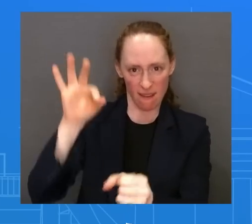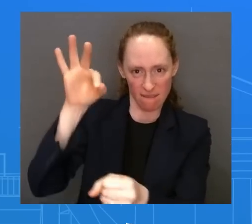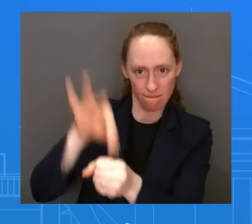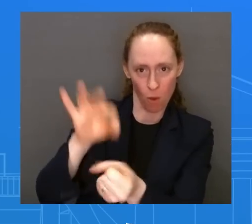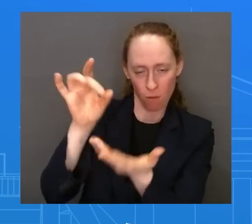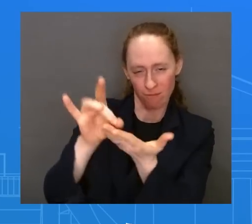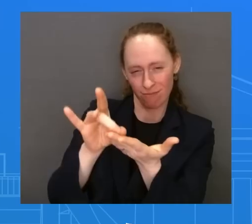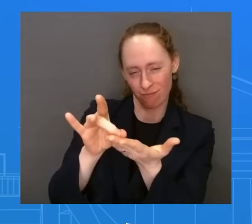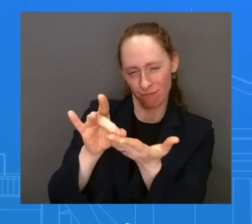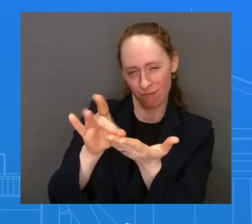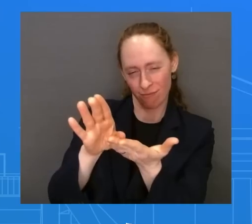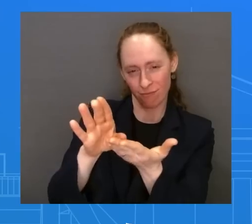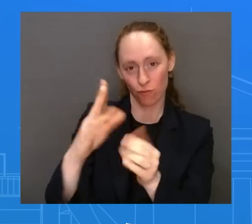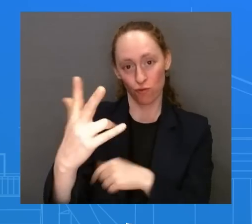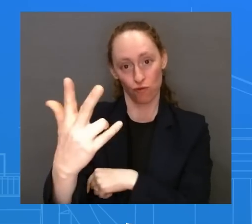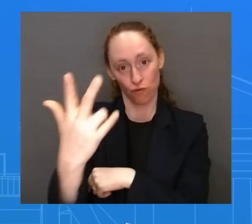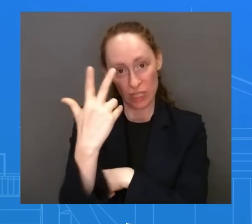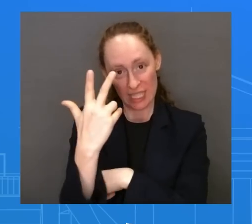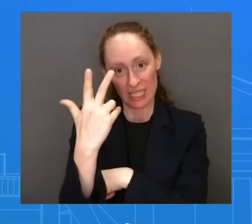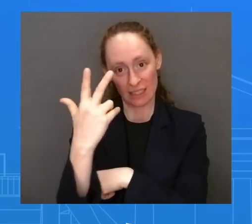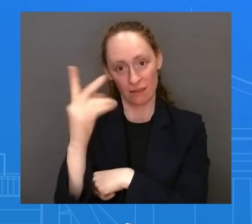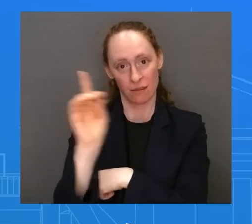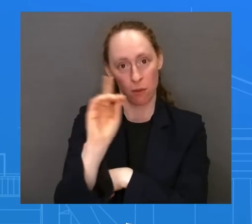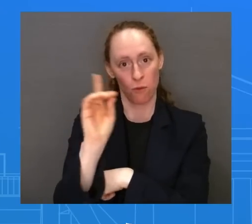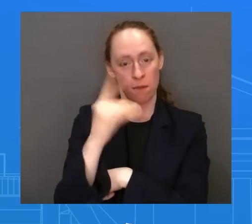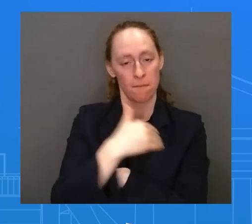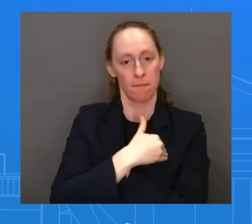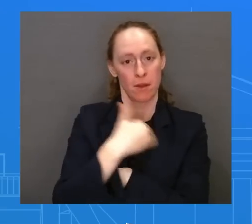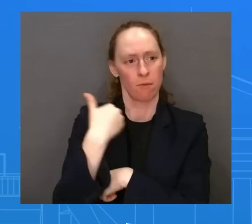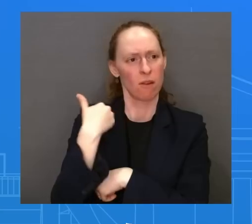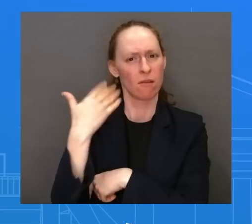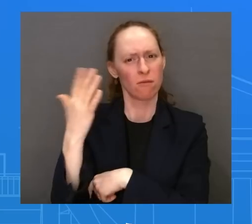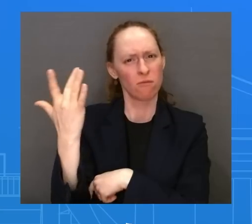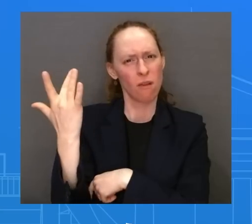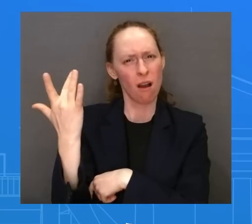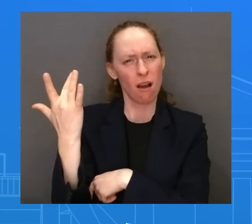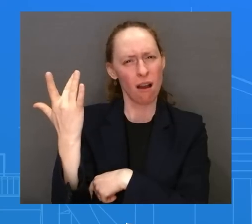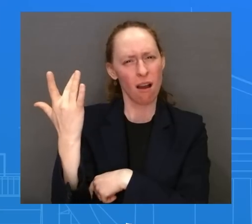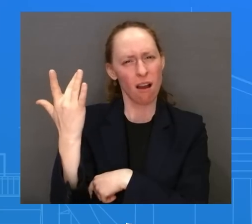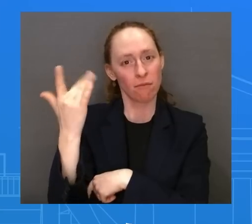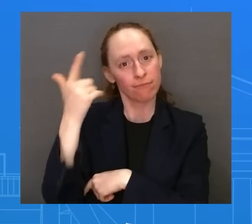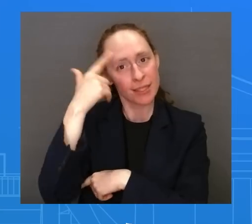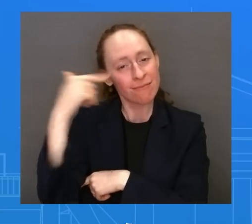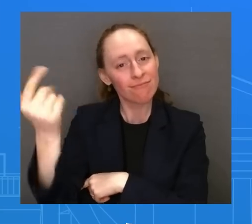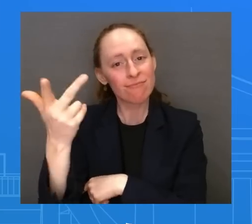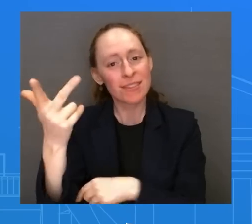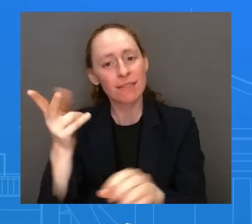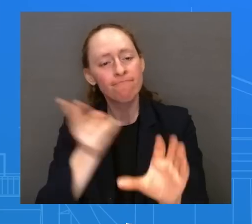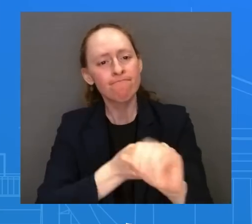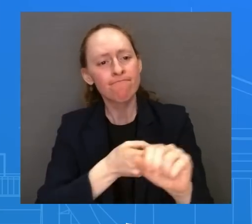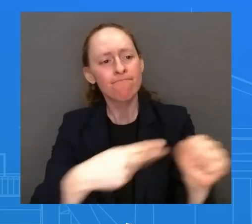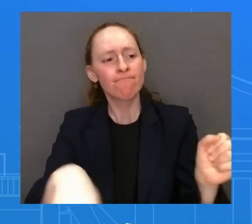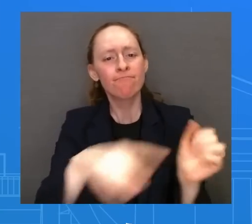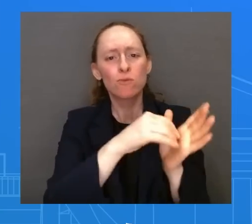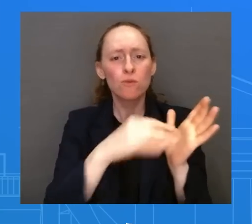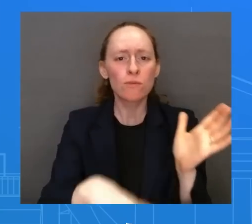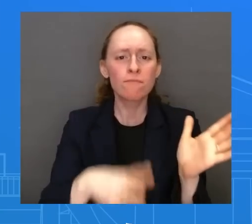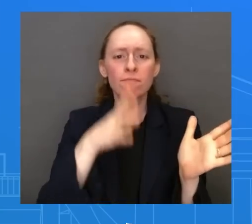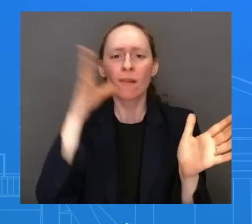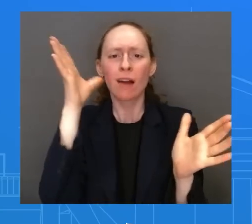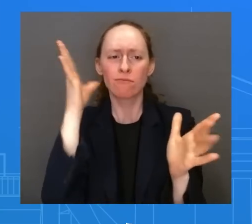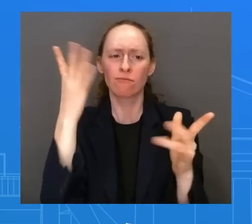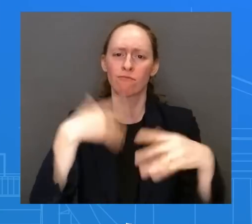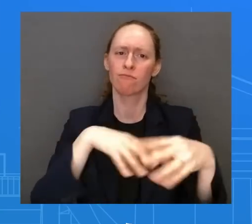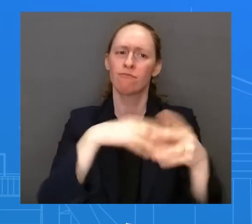peacefully protesting for action on gun safety the fact that this vote is happening is shocking undemocratic